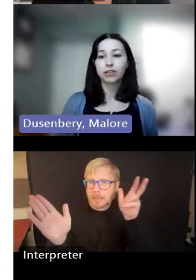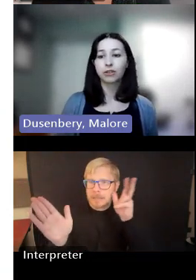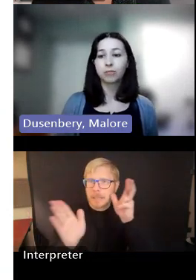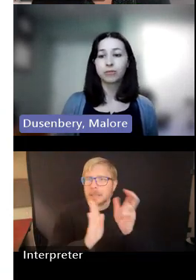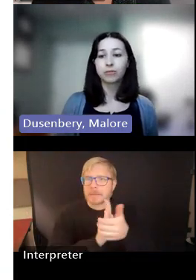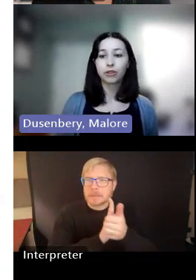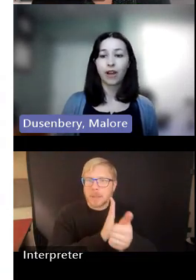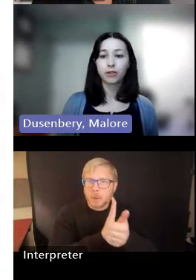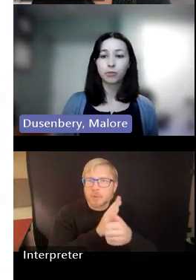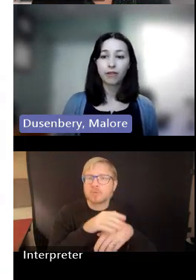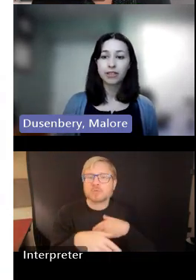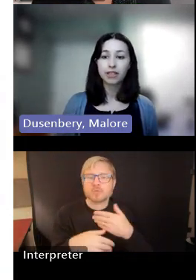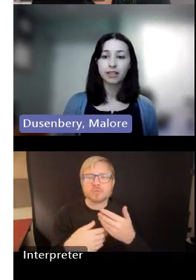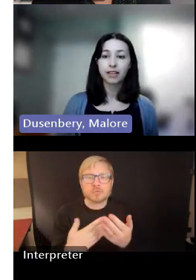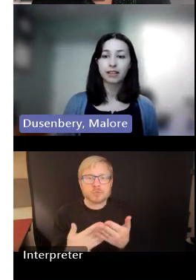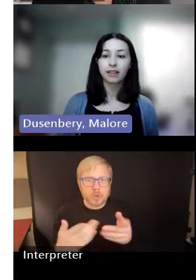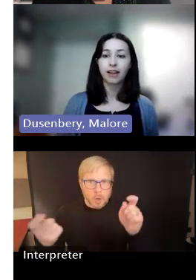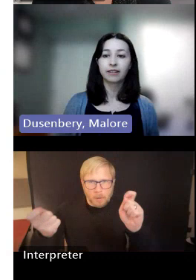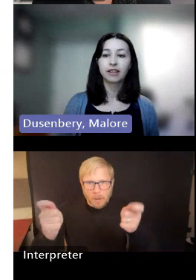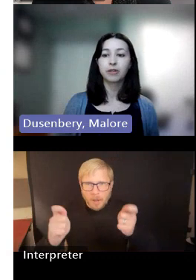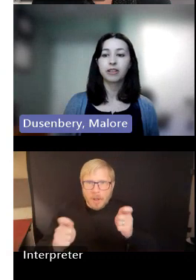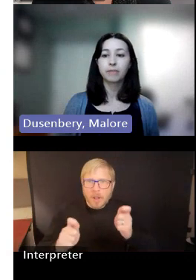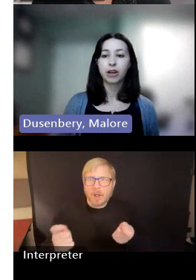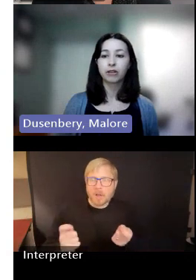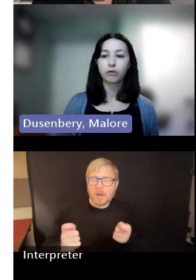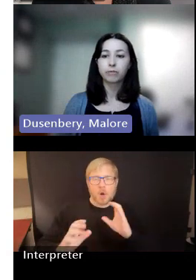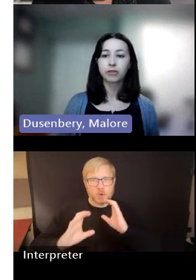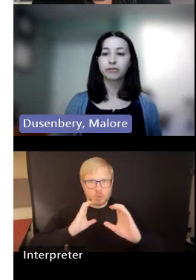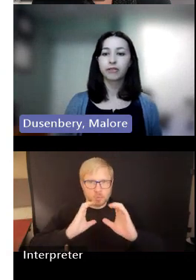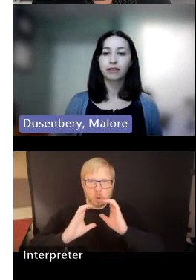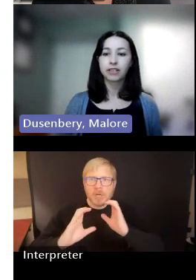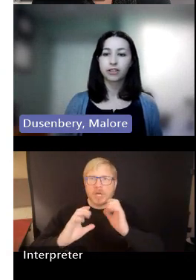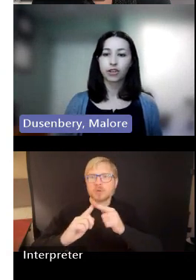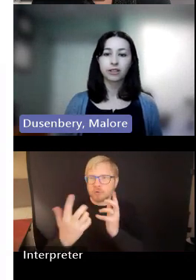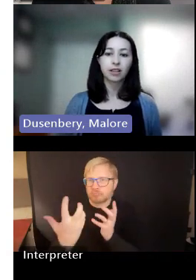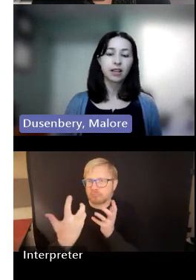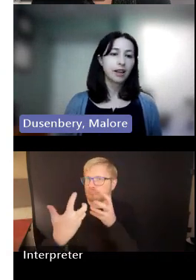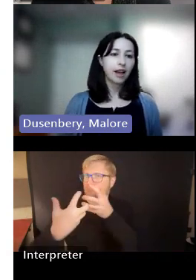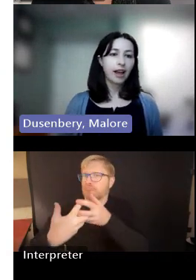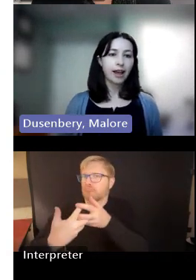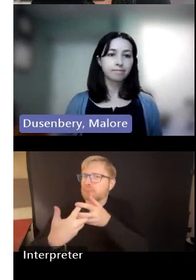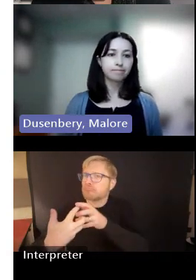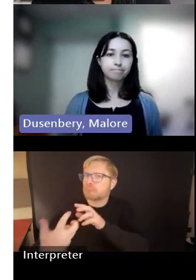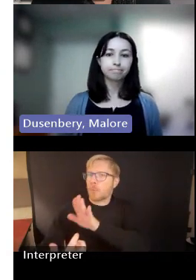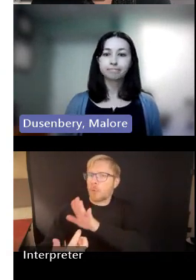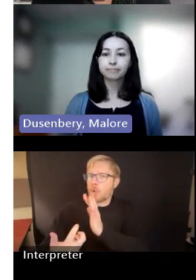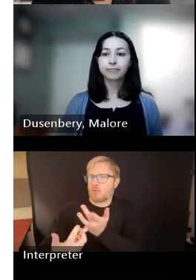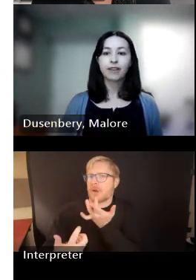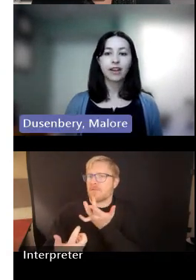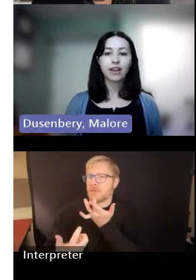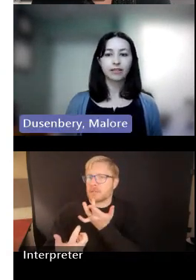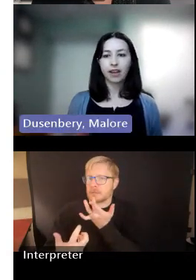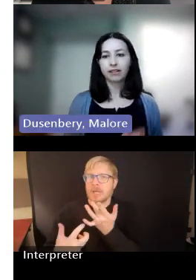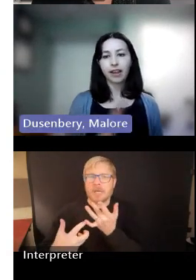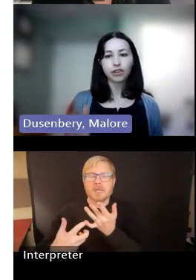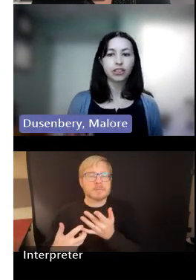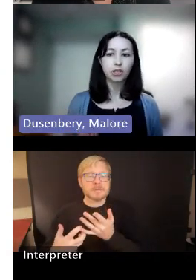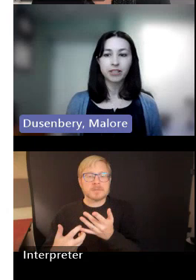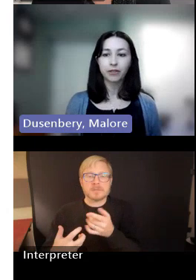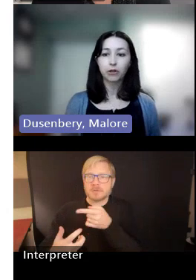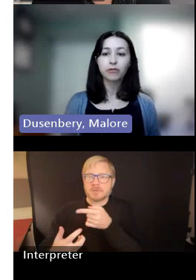methods to survivors' preferences and keeping them better informed of decisions. And then